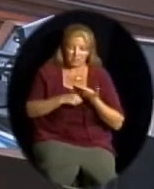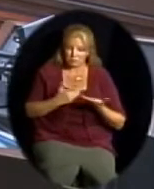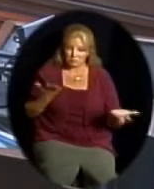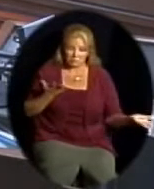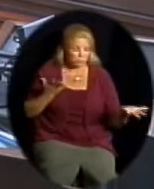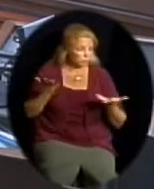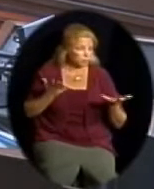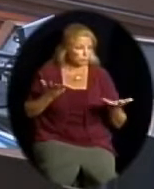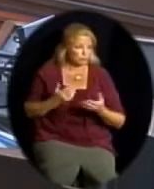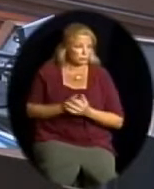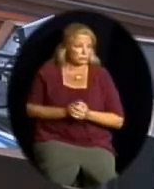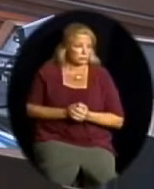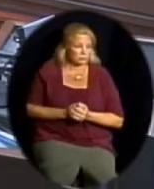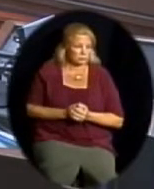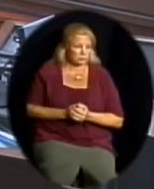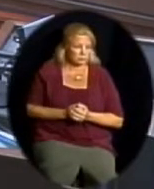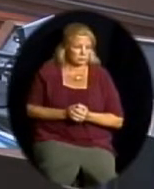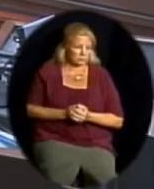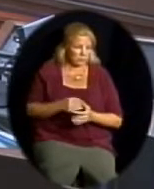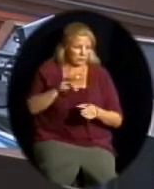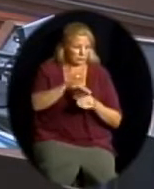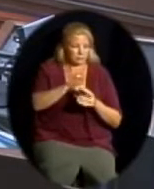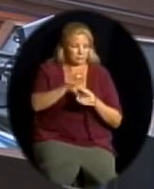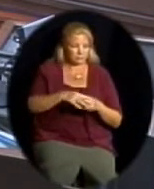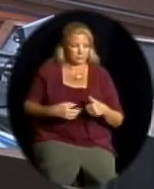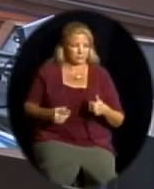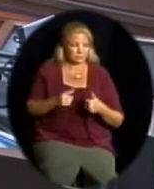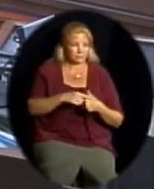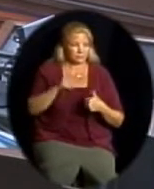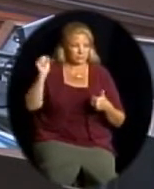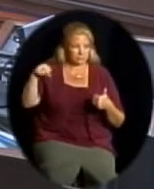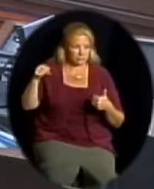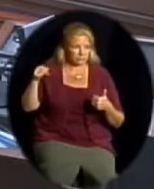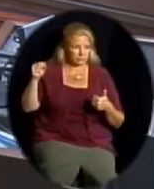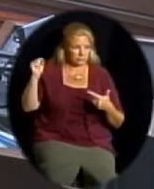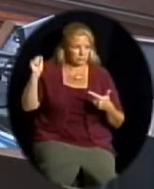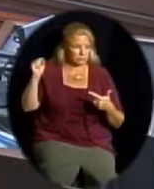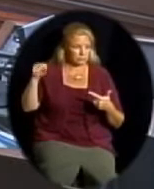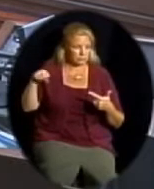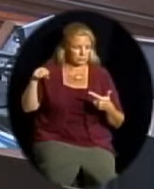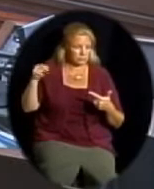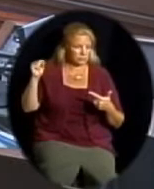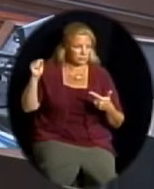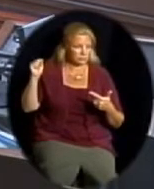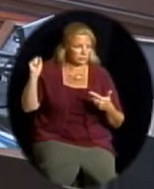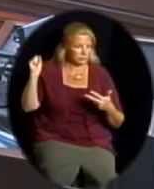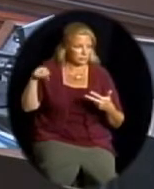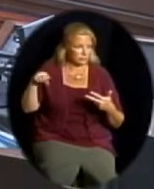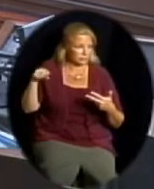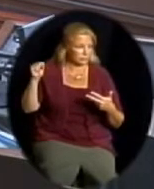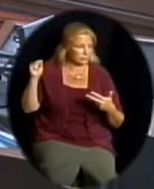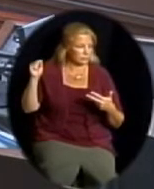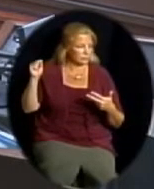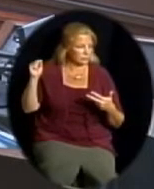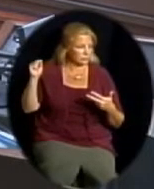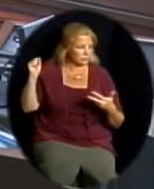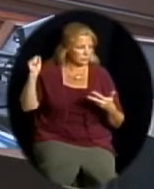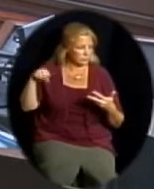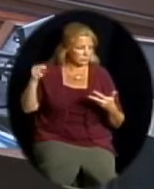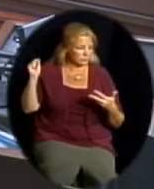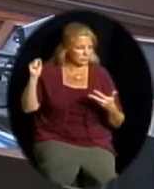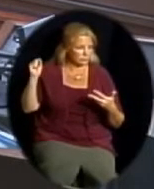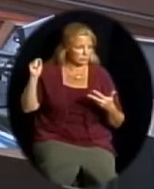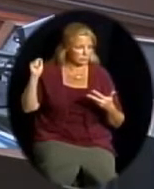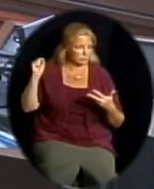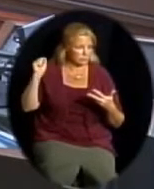Mrs. Carpenter, please call the roll. Mr. Parker? Yes. Mr. Poland? Yes. Ms. Ashley? Yes. Mr. Churchman?